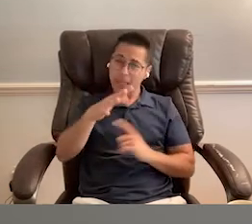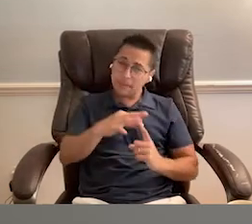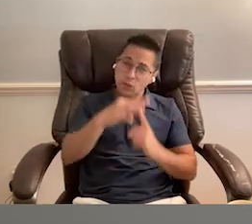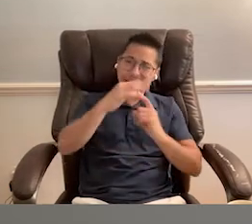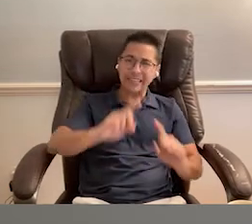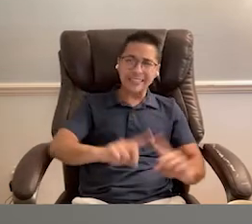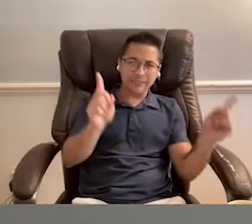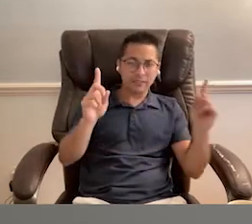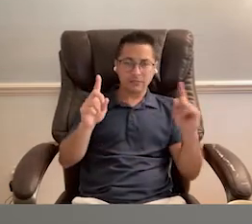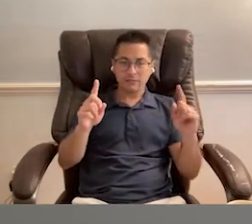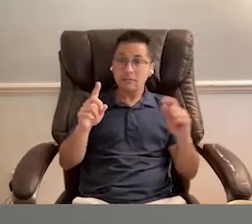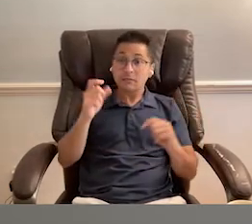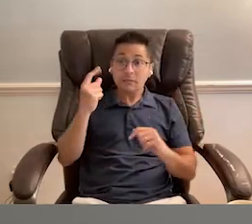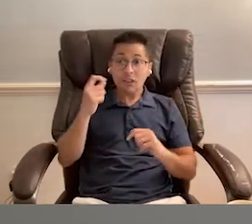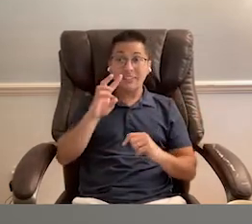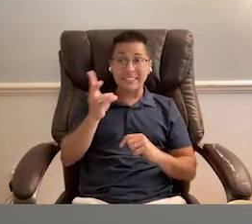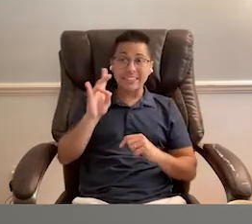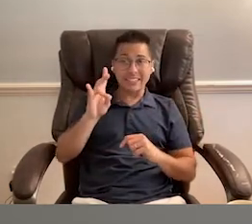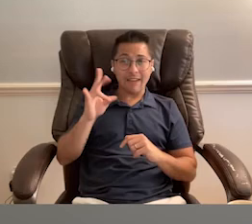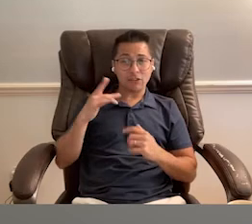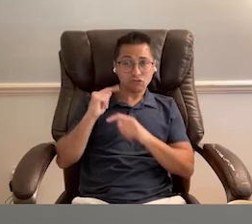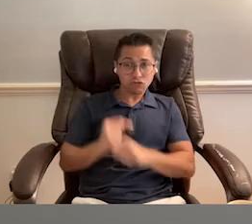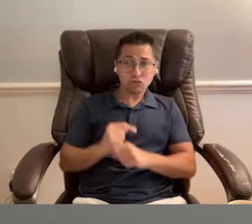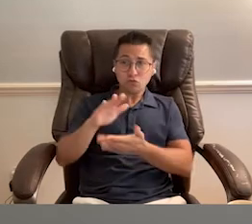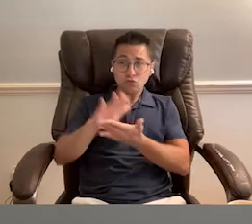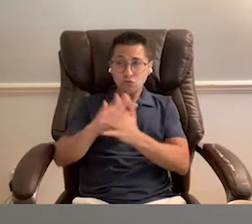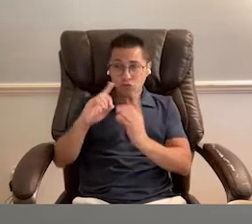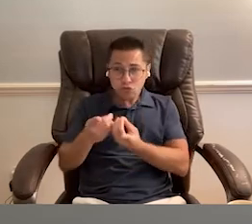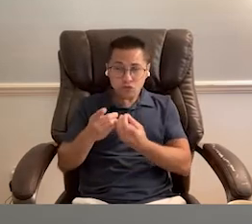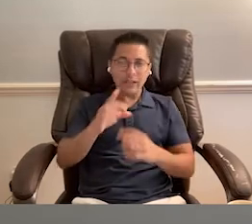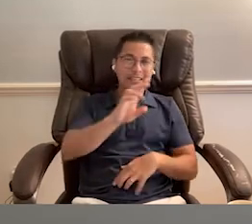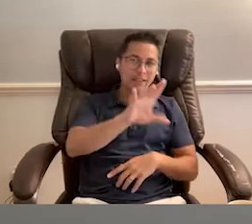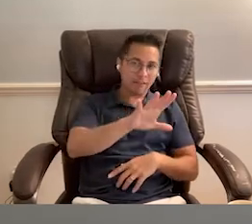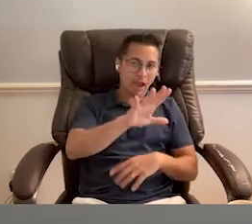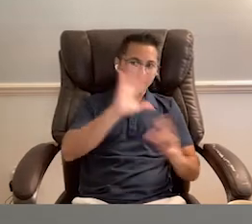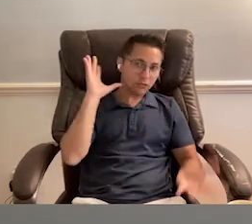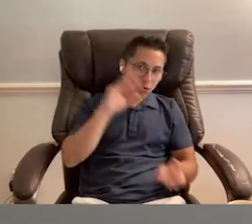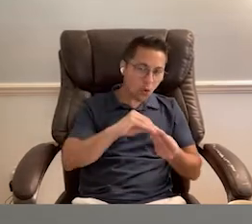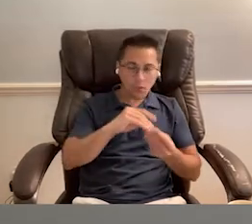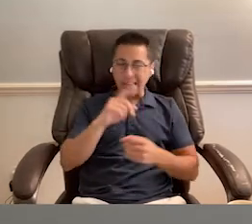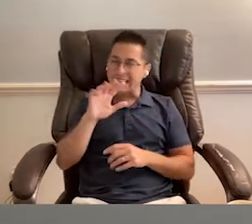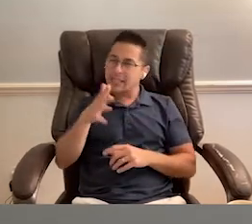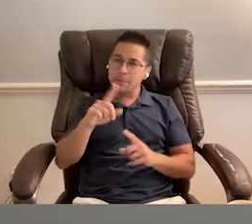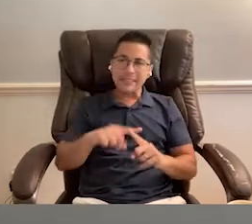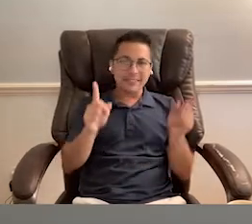in all. There are 67 traditional school districts, 75 in total. It's uniquely different in